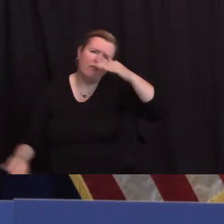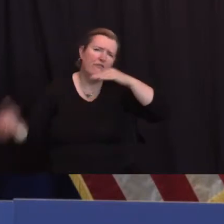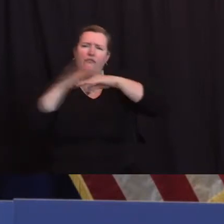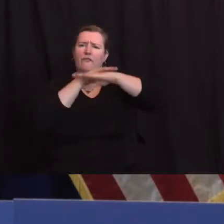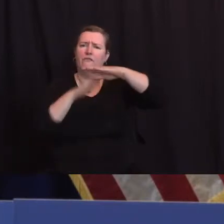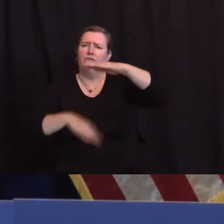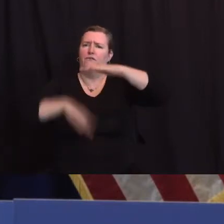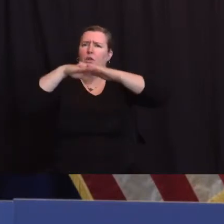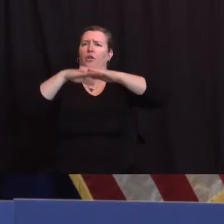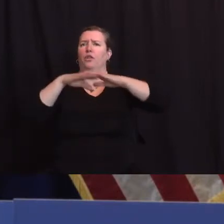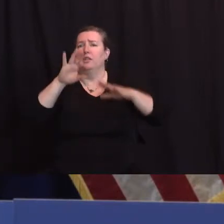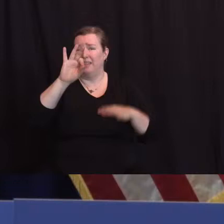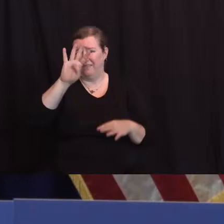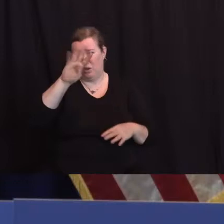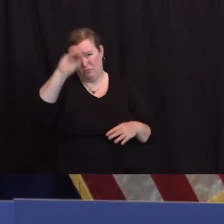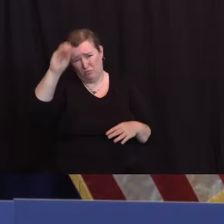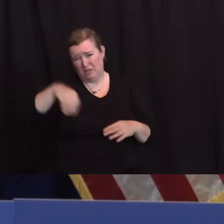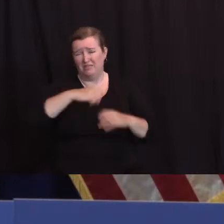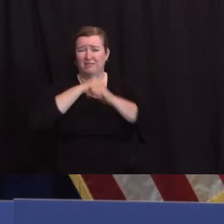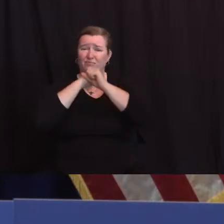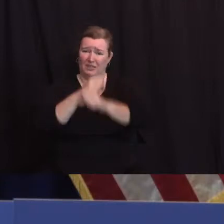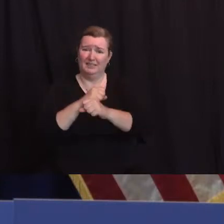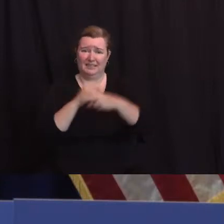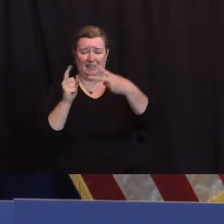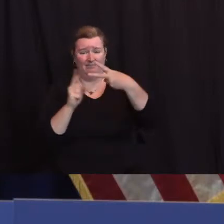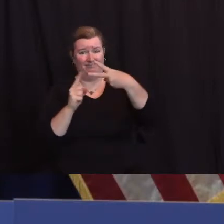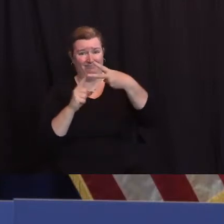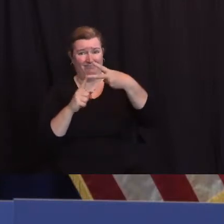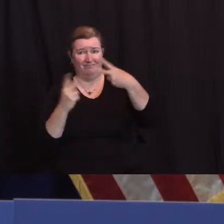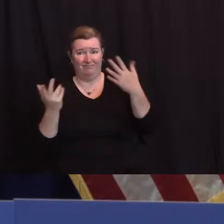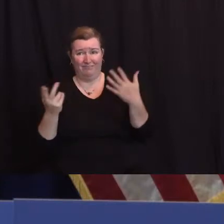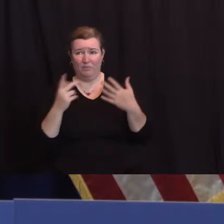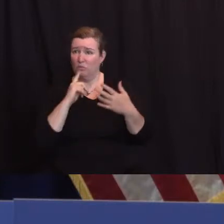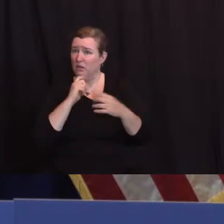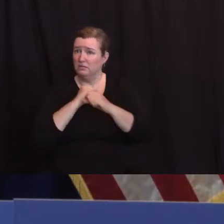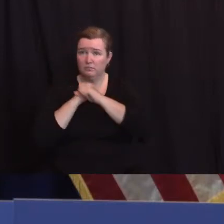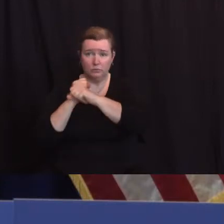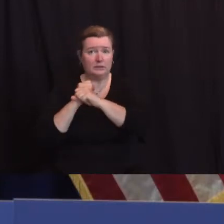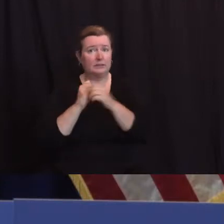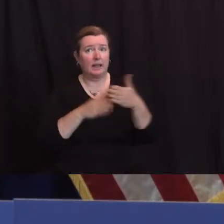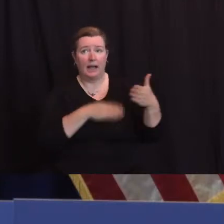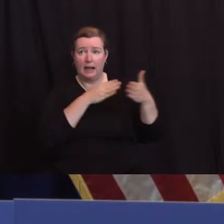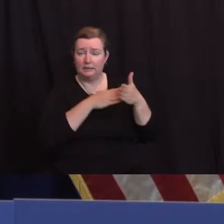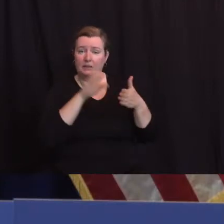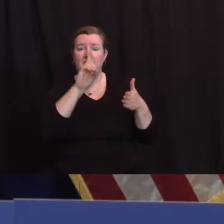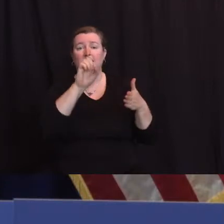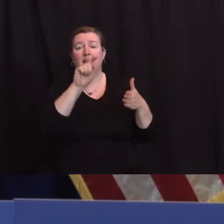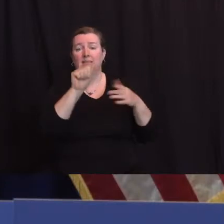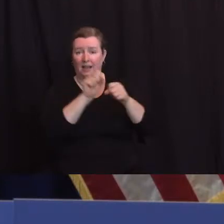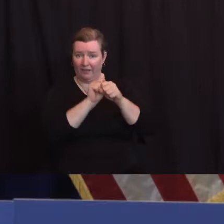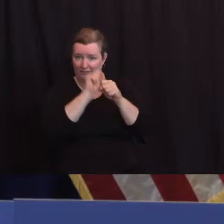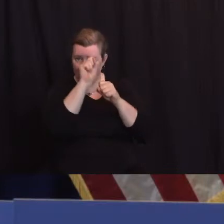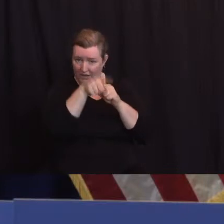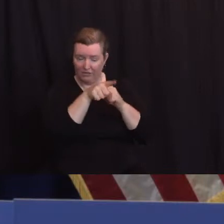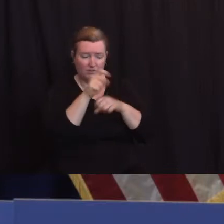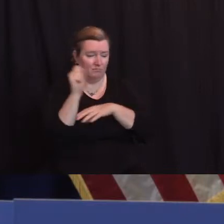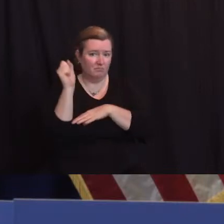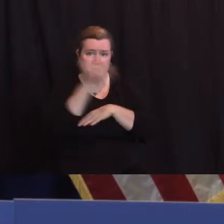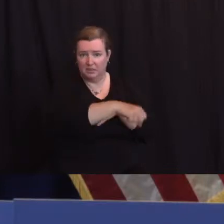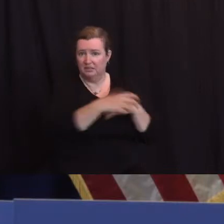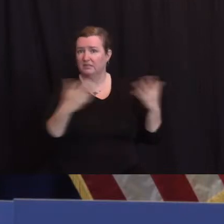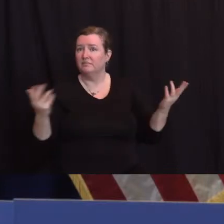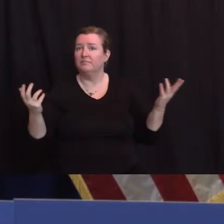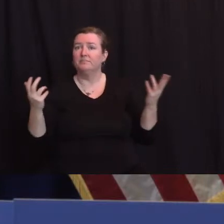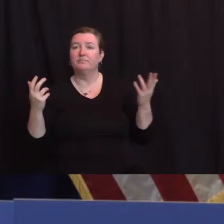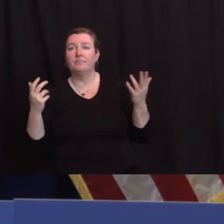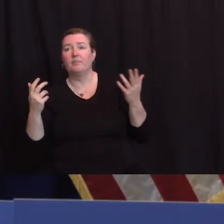94% coverage, including the strongest possible protection against the Delta variant. Residents can go to